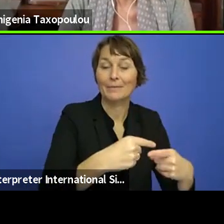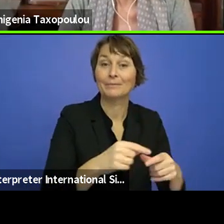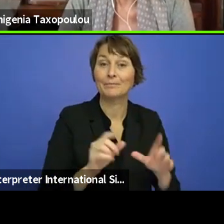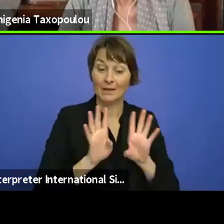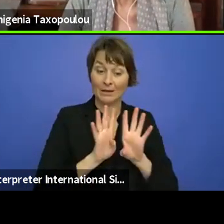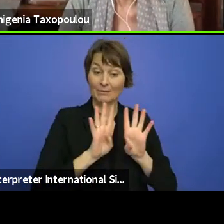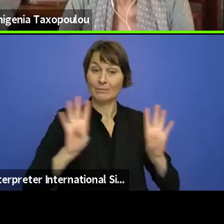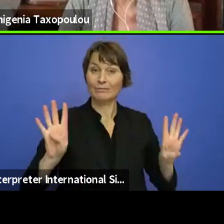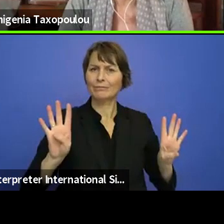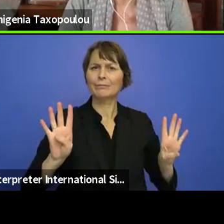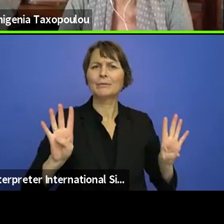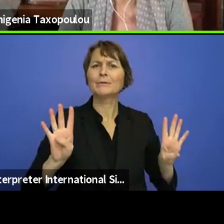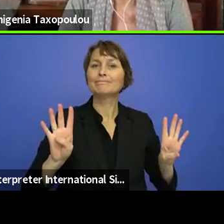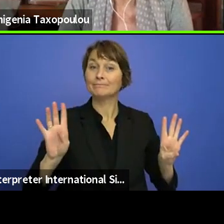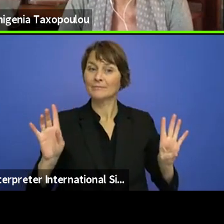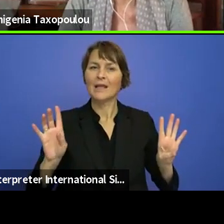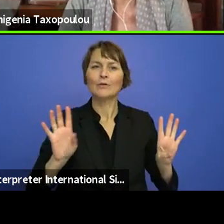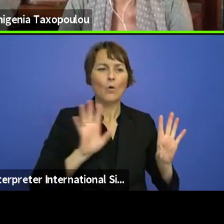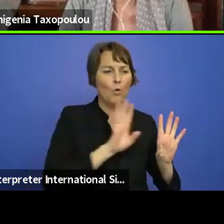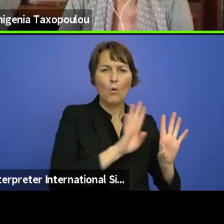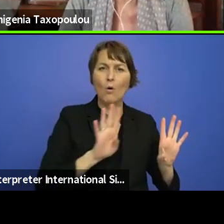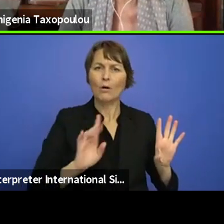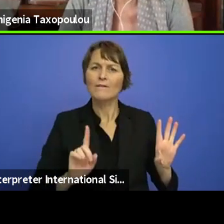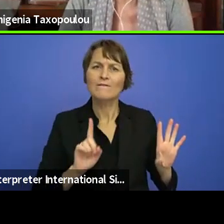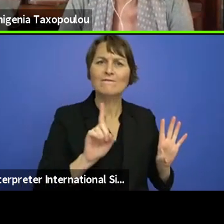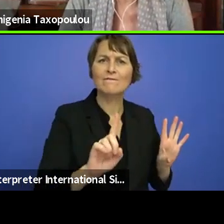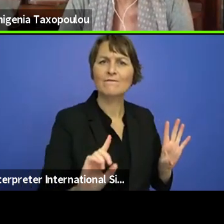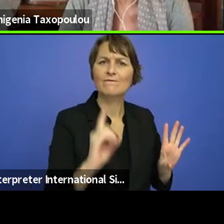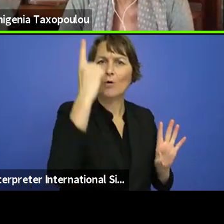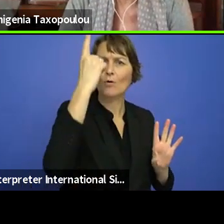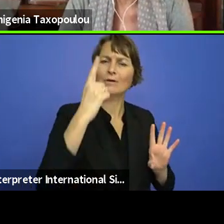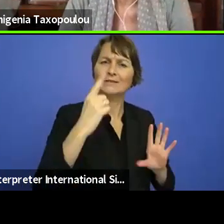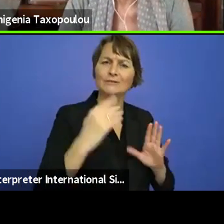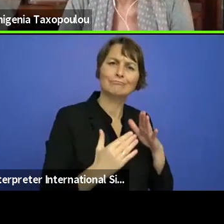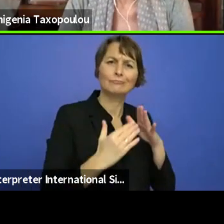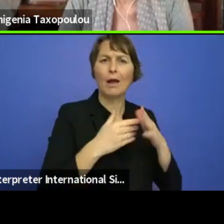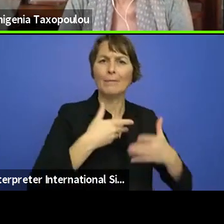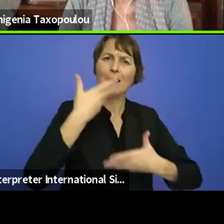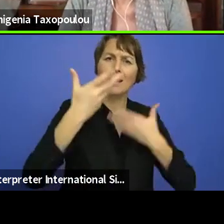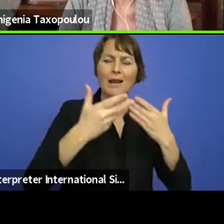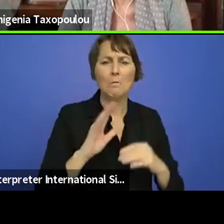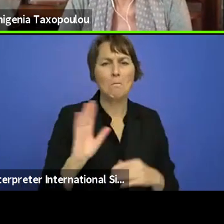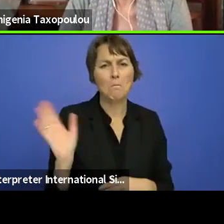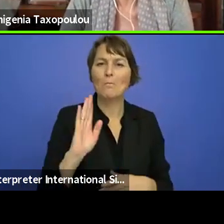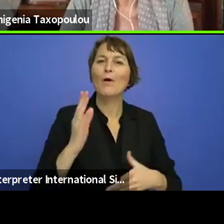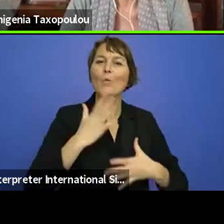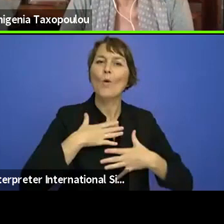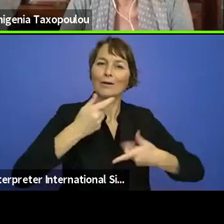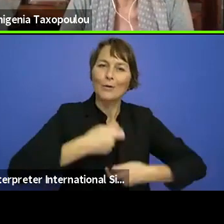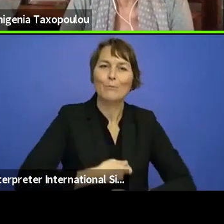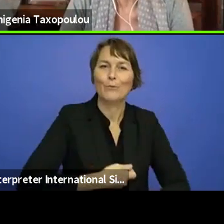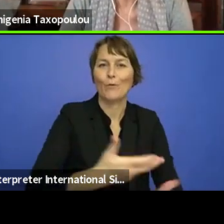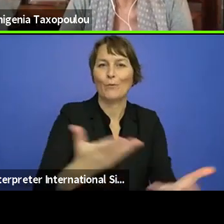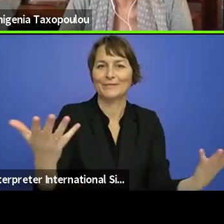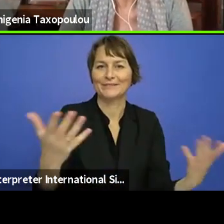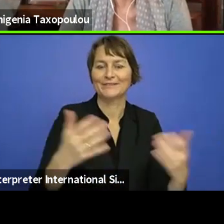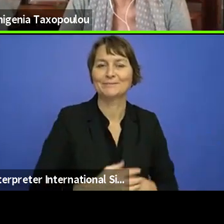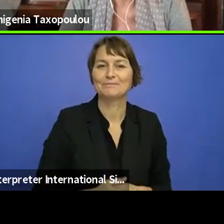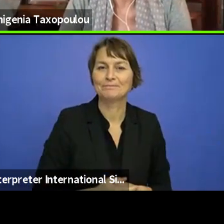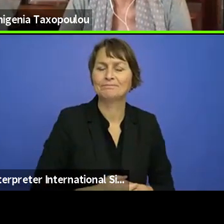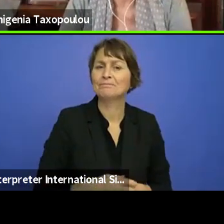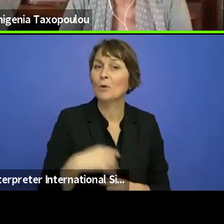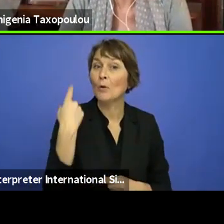keynote speech, but so to speak, with a keynote performance. And that this will be Carousel